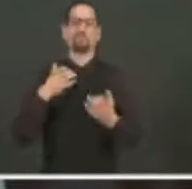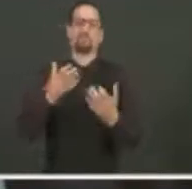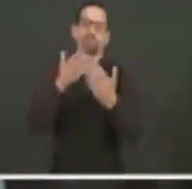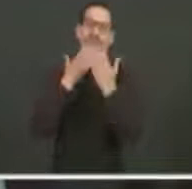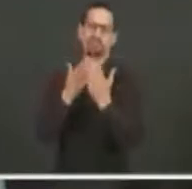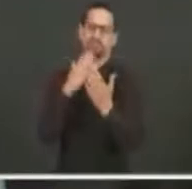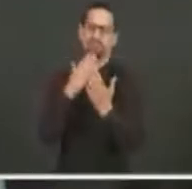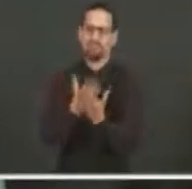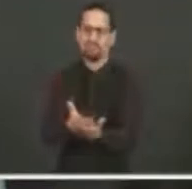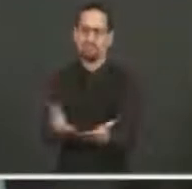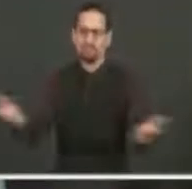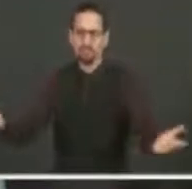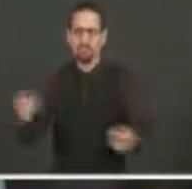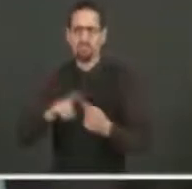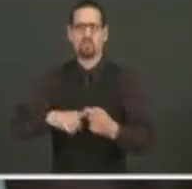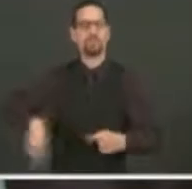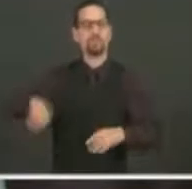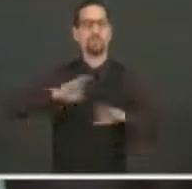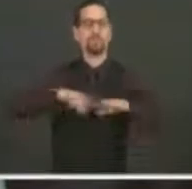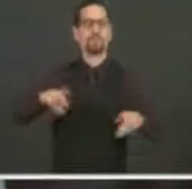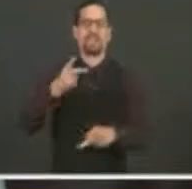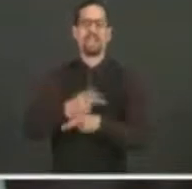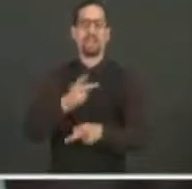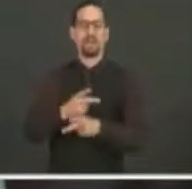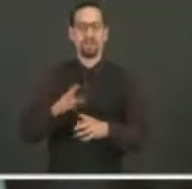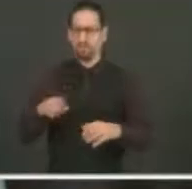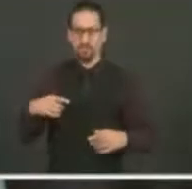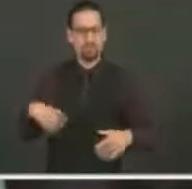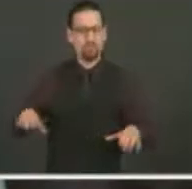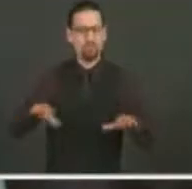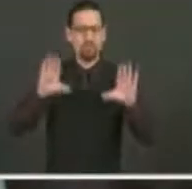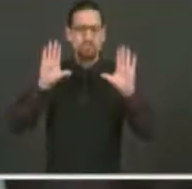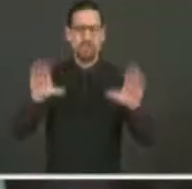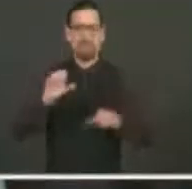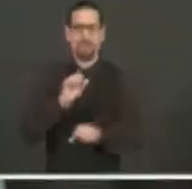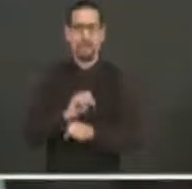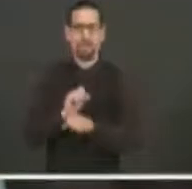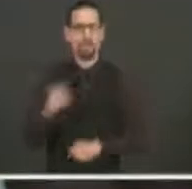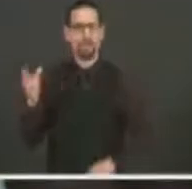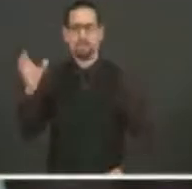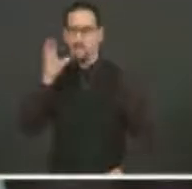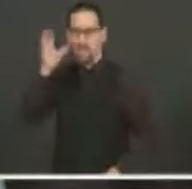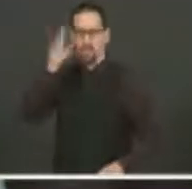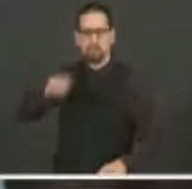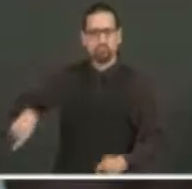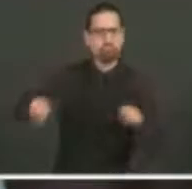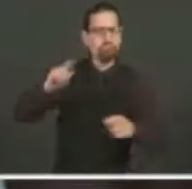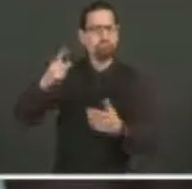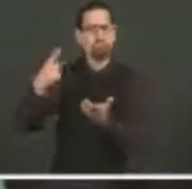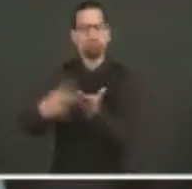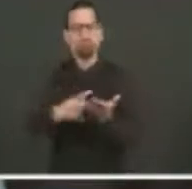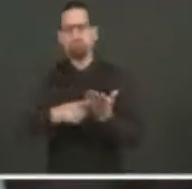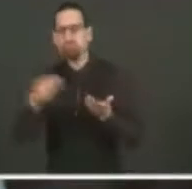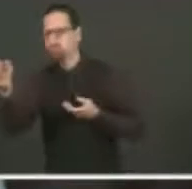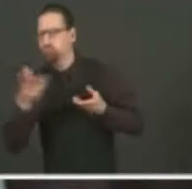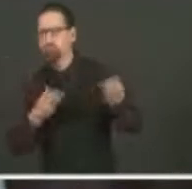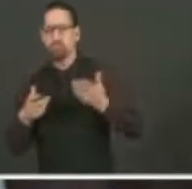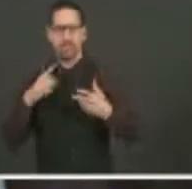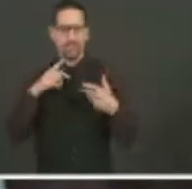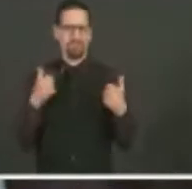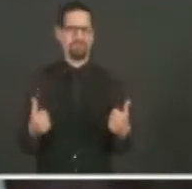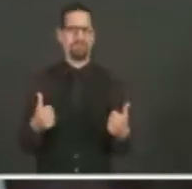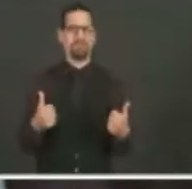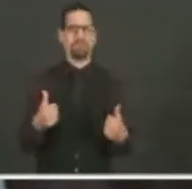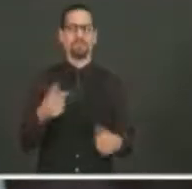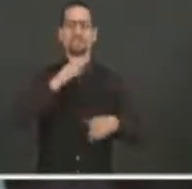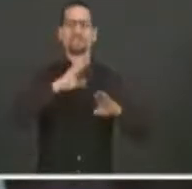an unbelievably terrific job. We hear from parents every day. Thank you, thank you, thank you. We're also hearing from child care